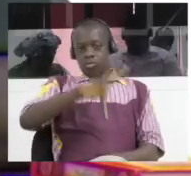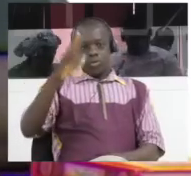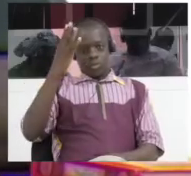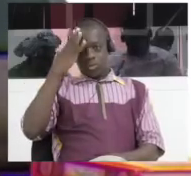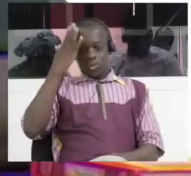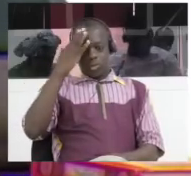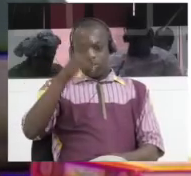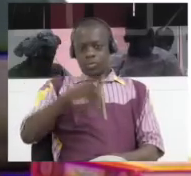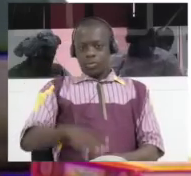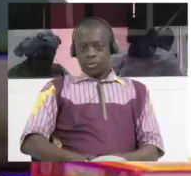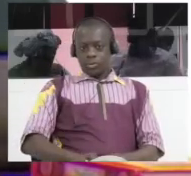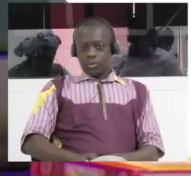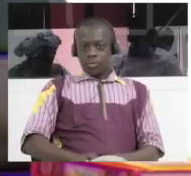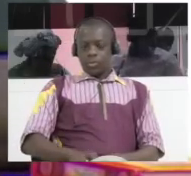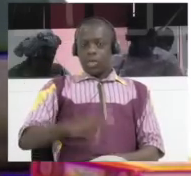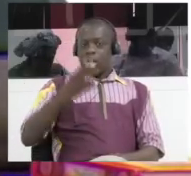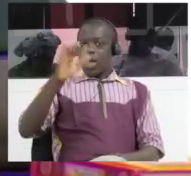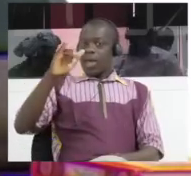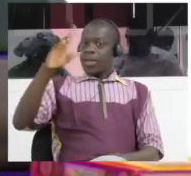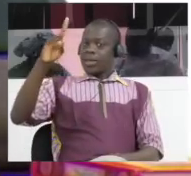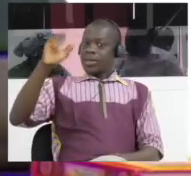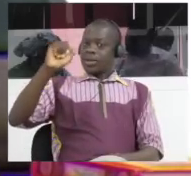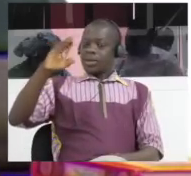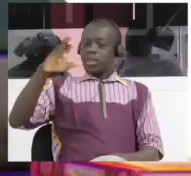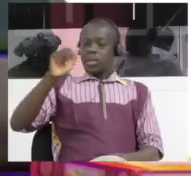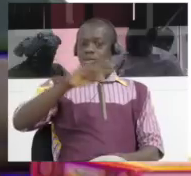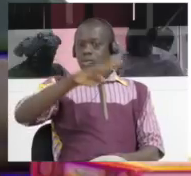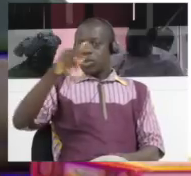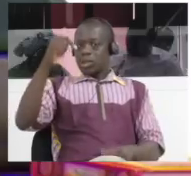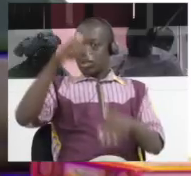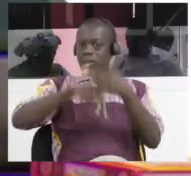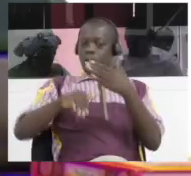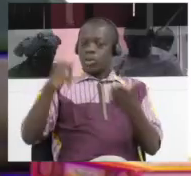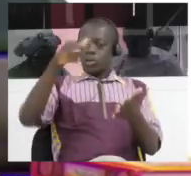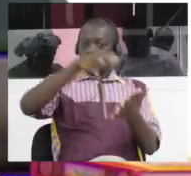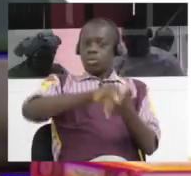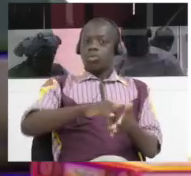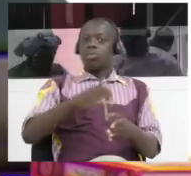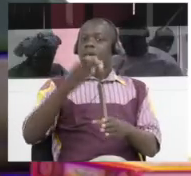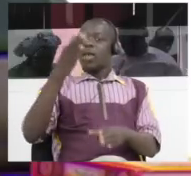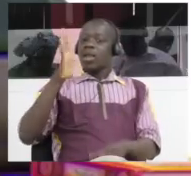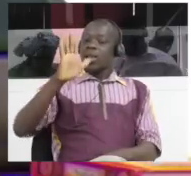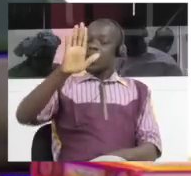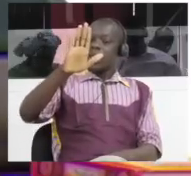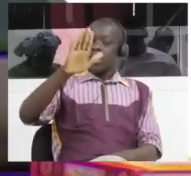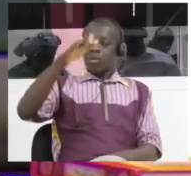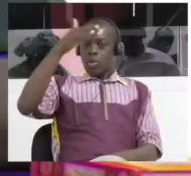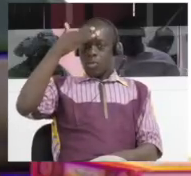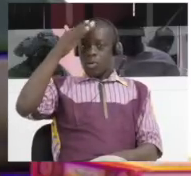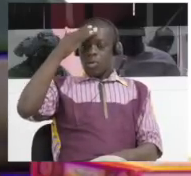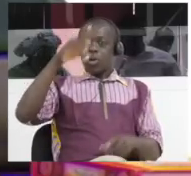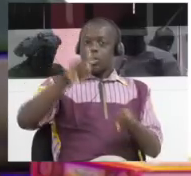Again, Haidara, I didn't know, because Haidara was not in Yundum. And then, because later I learned